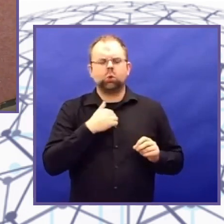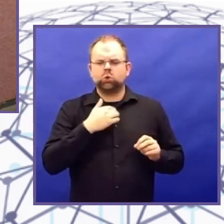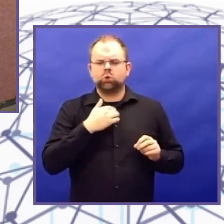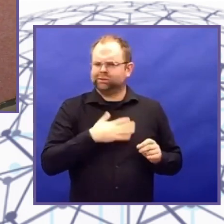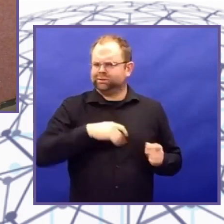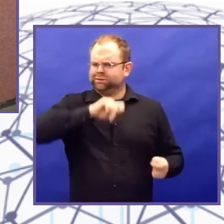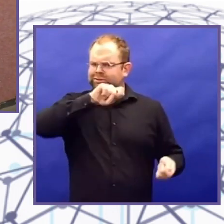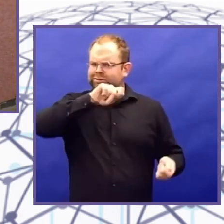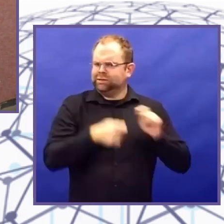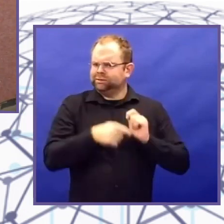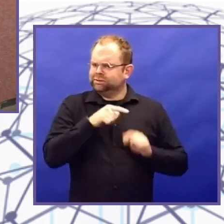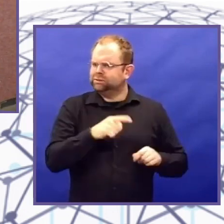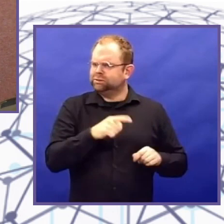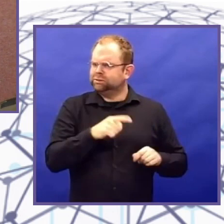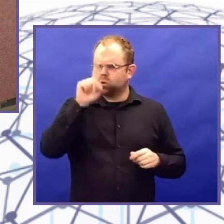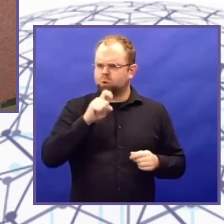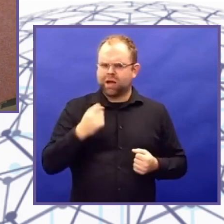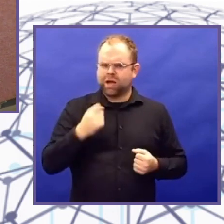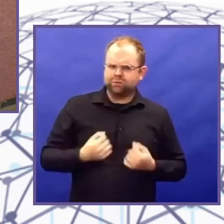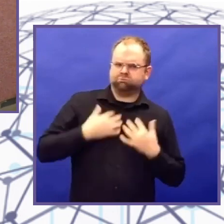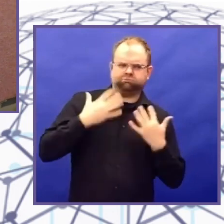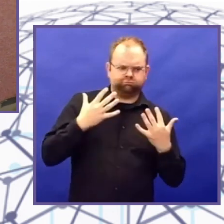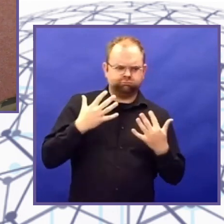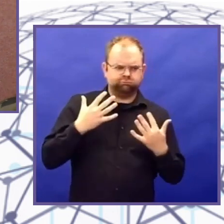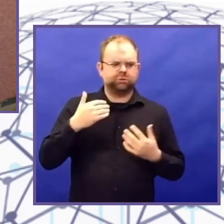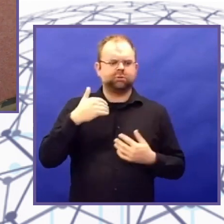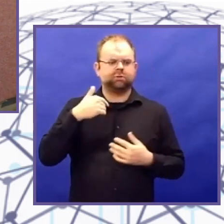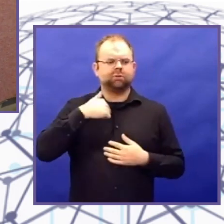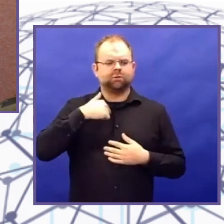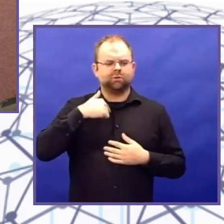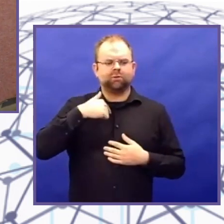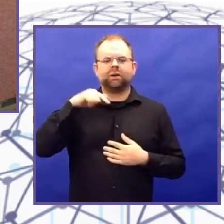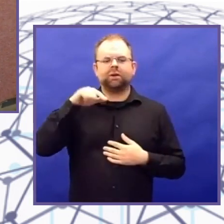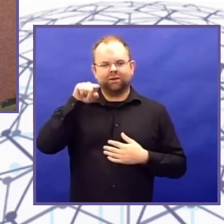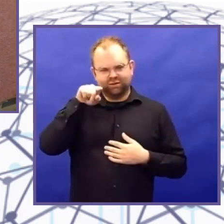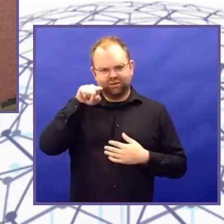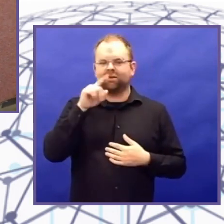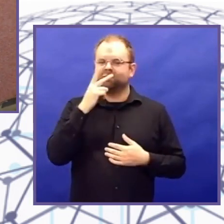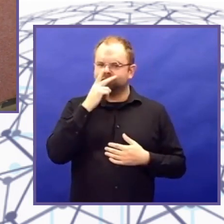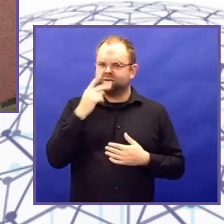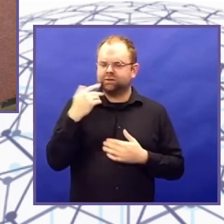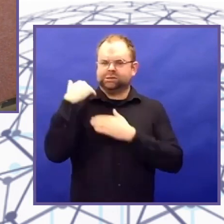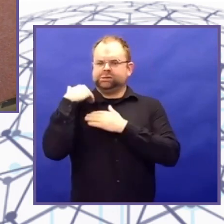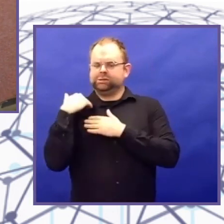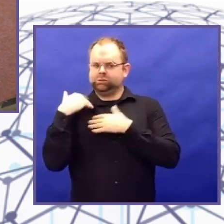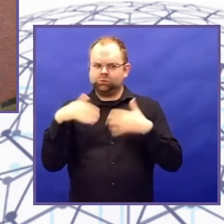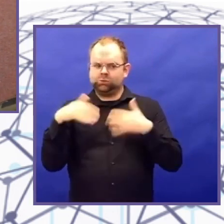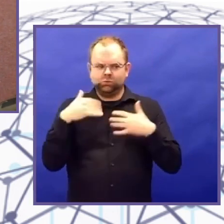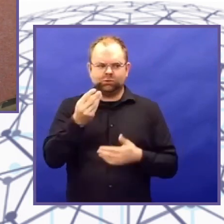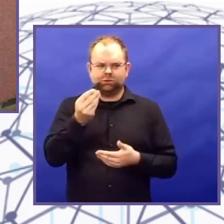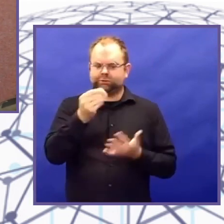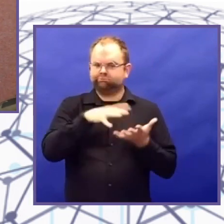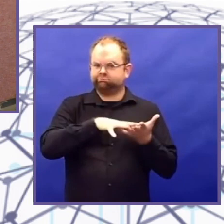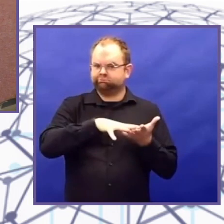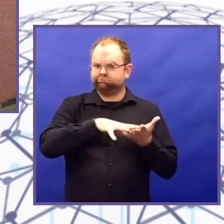their psychological well-being, as well as their employability. It's